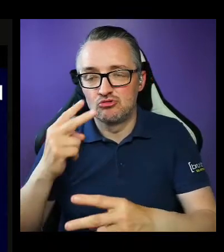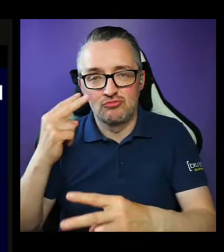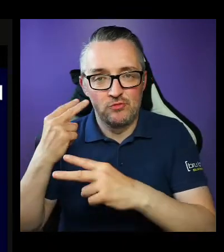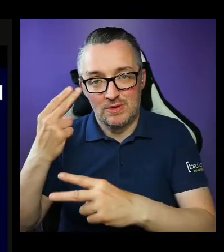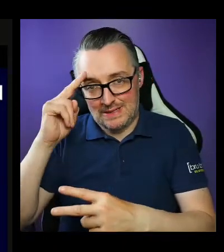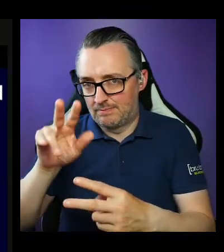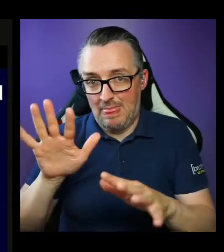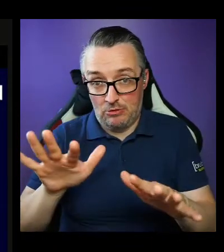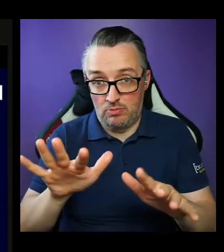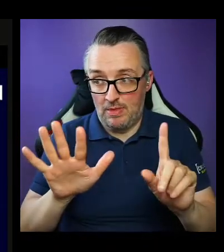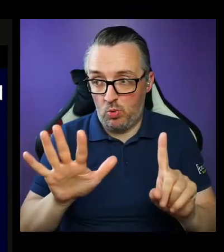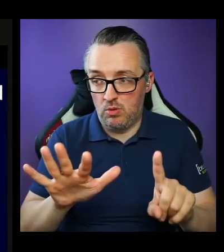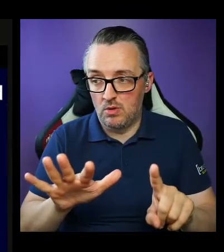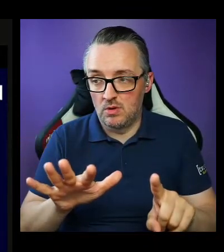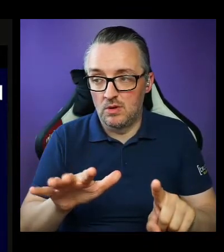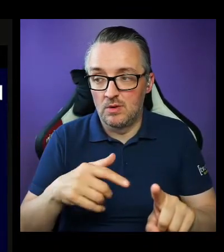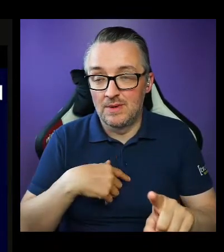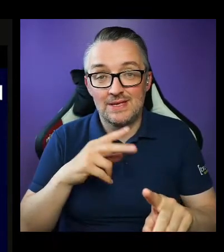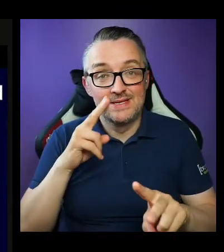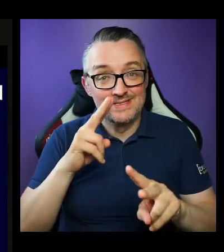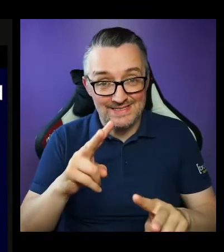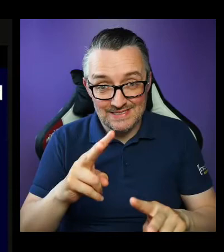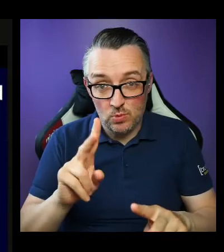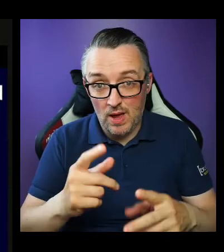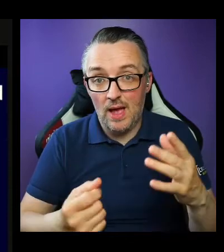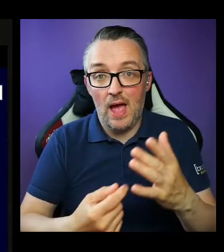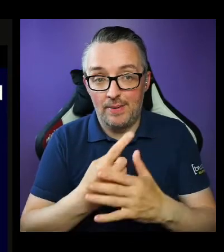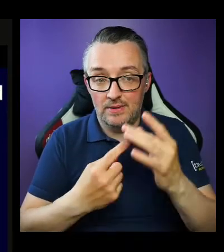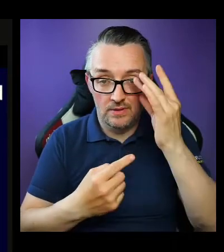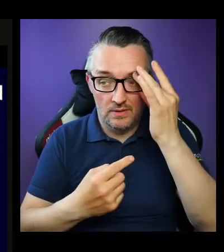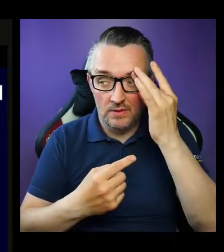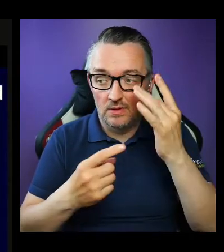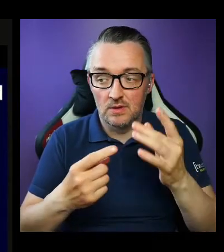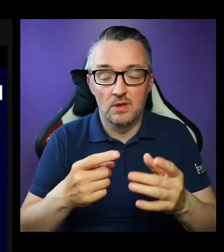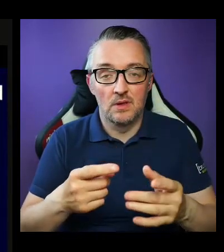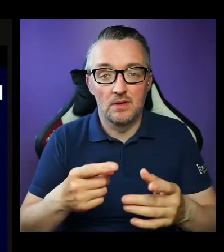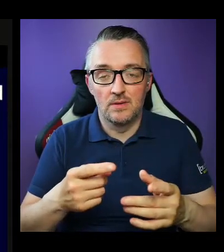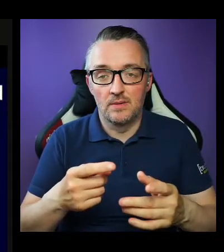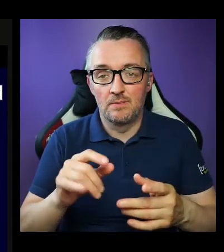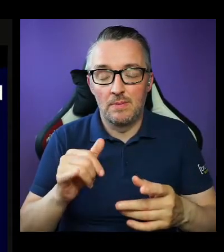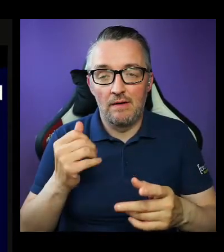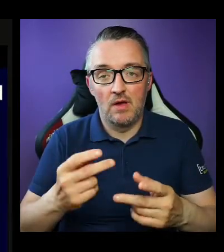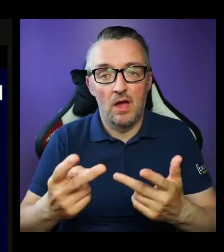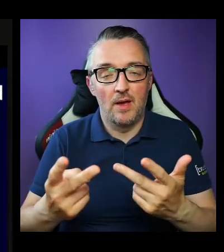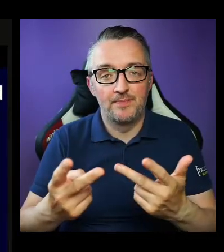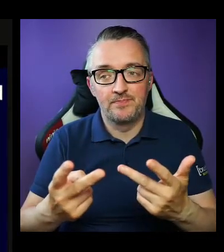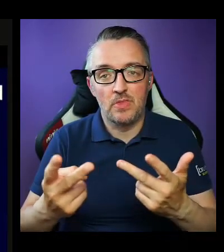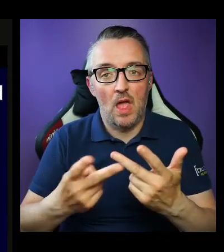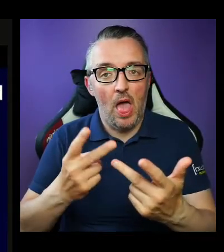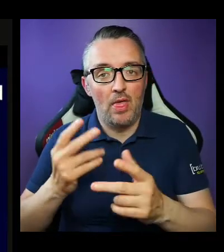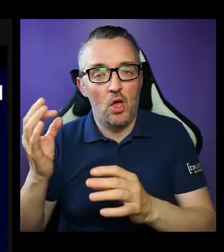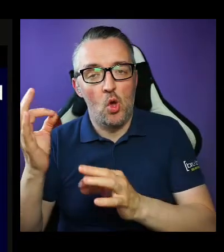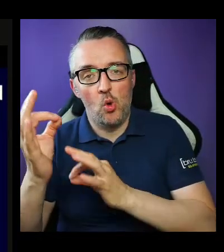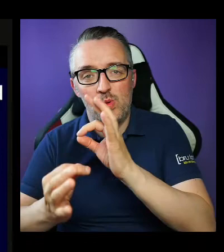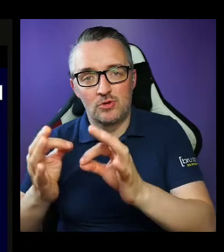name. What I've seen people doing when they store it that way, they'll go, if they have another type of query of